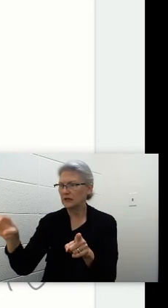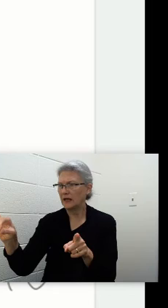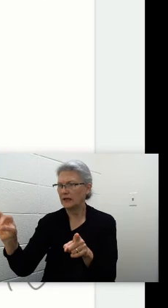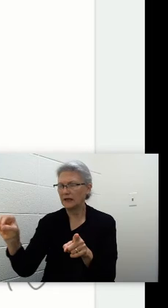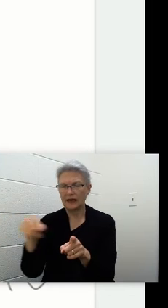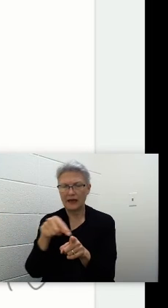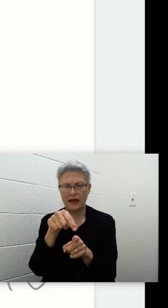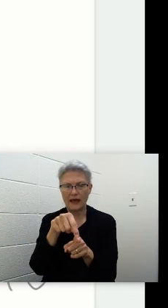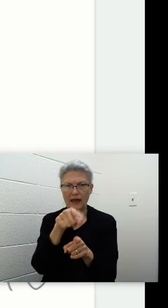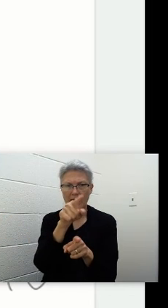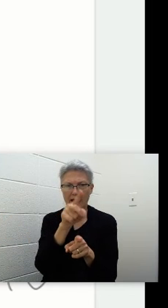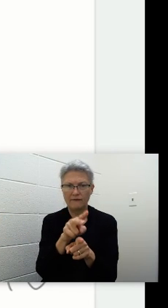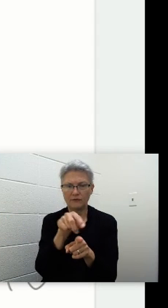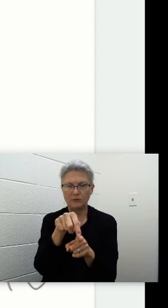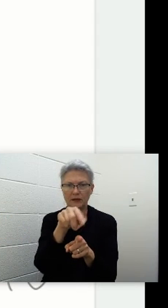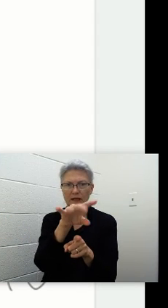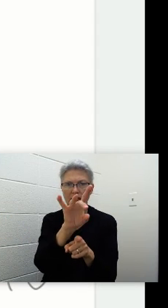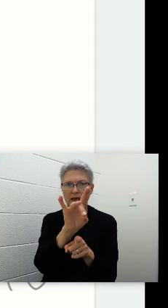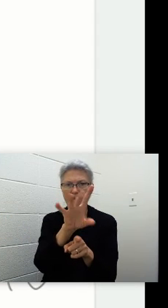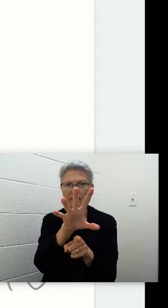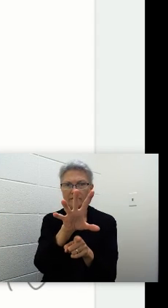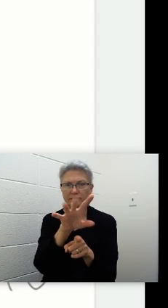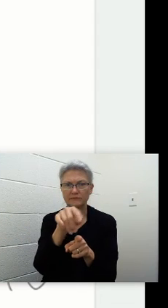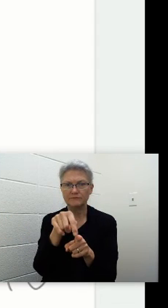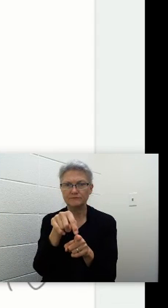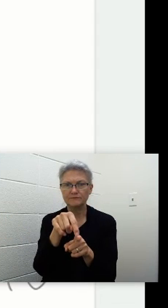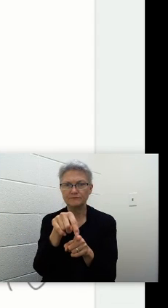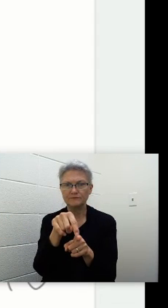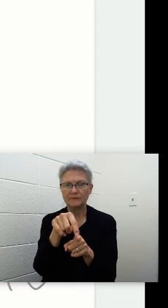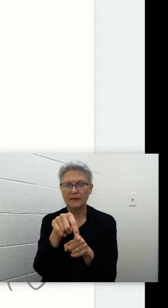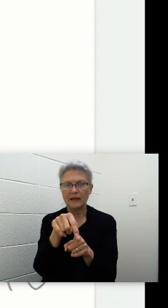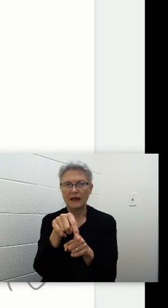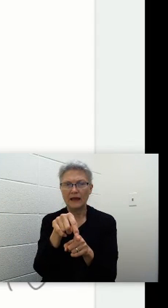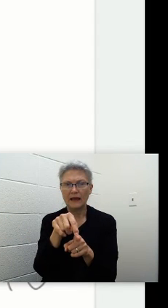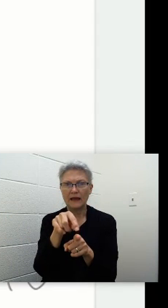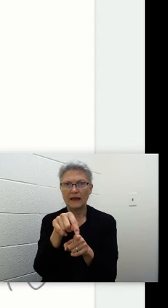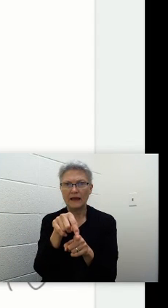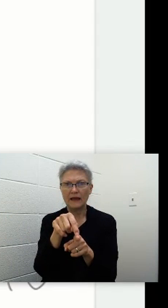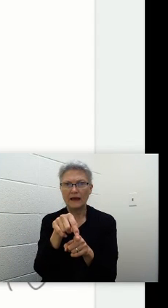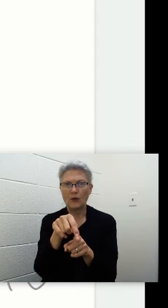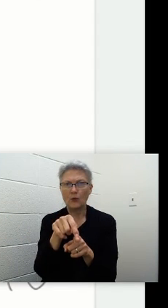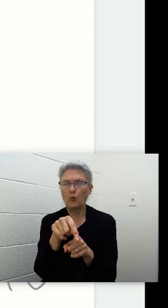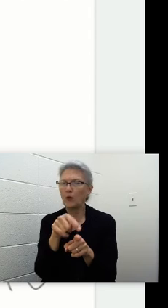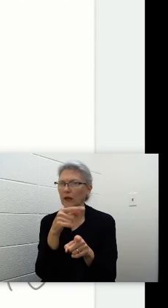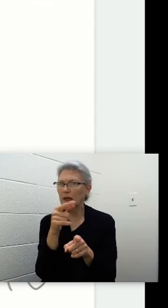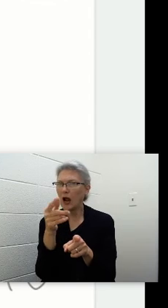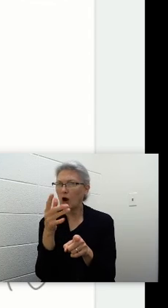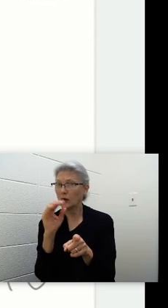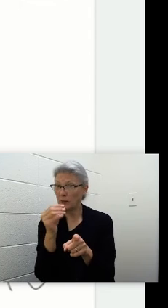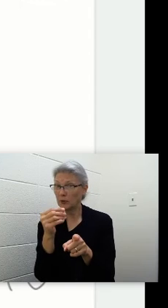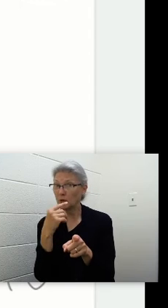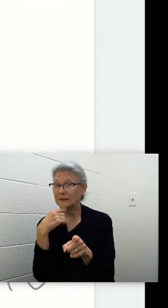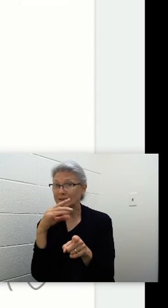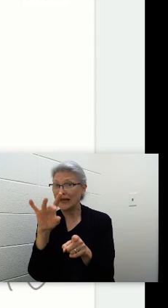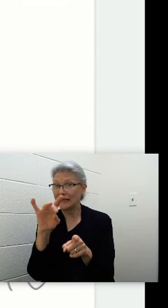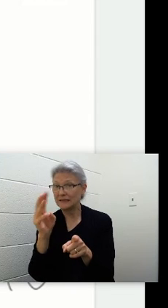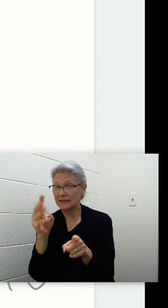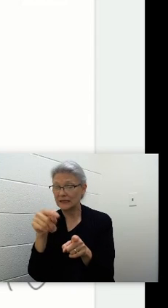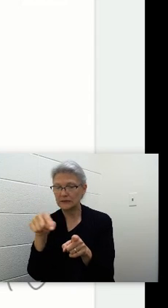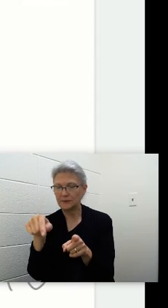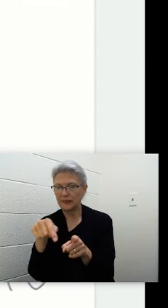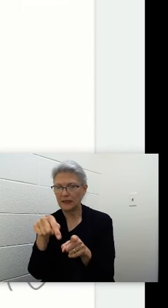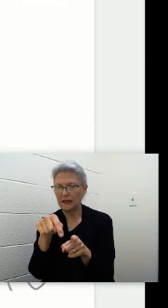point would be 85. Well, so 85, and we're dealing with 86, so 86 would